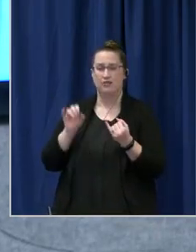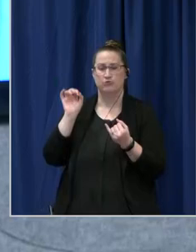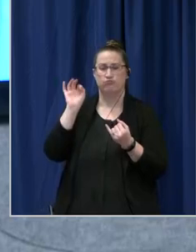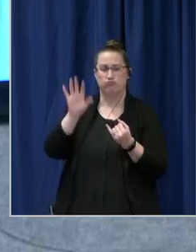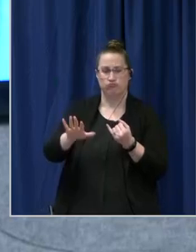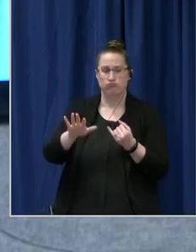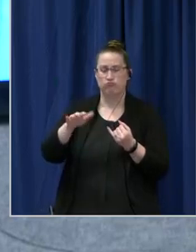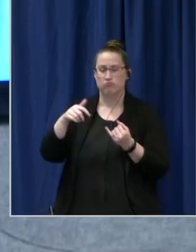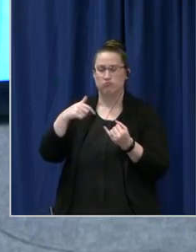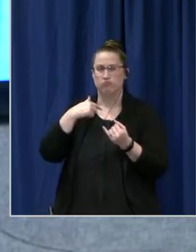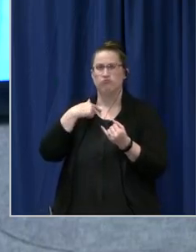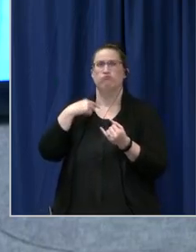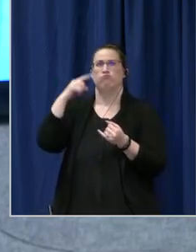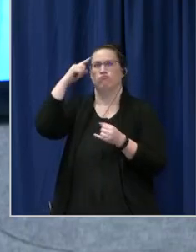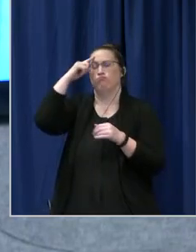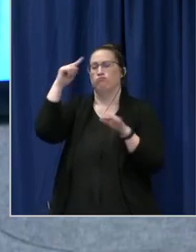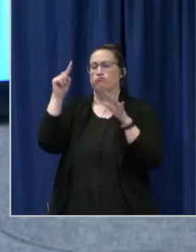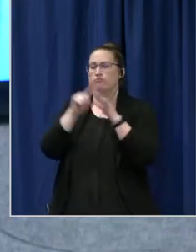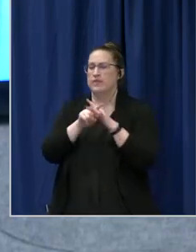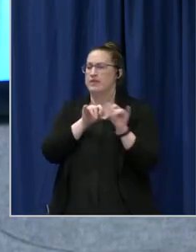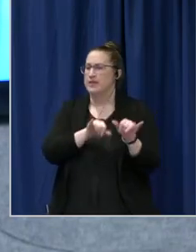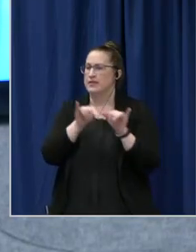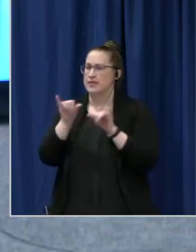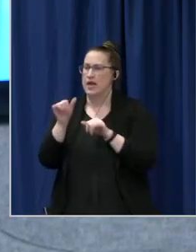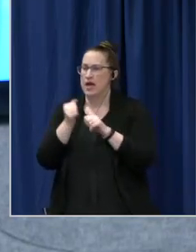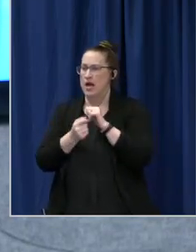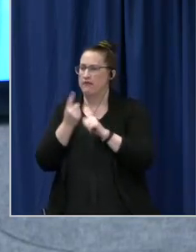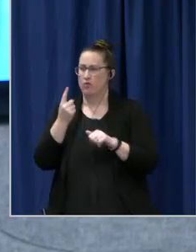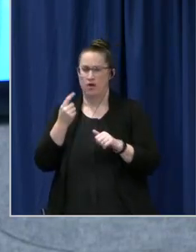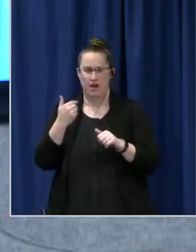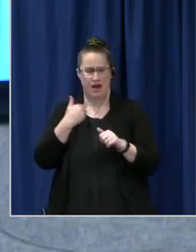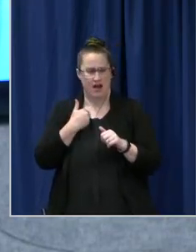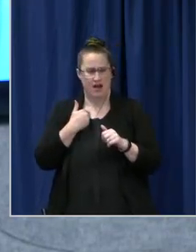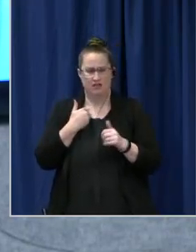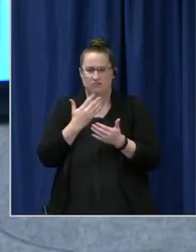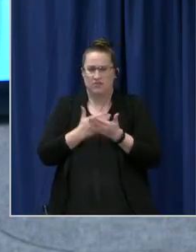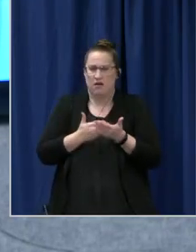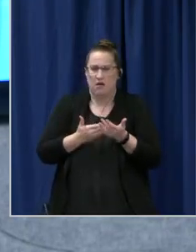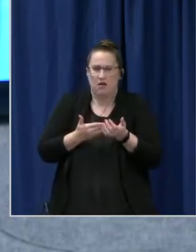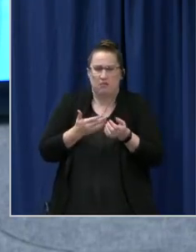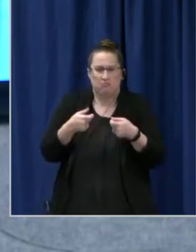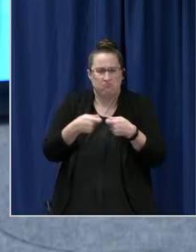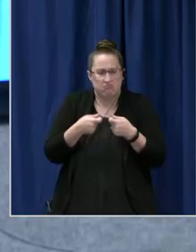to me that just like everyone carries around a device,